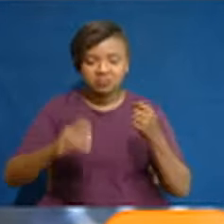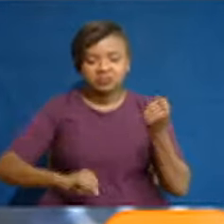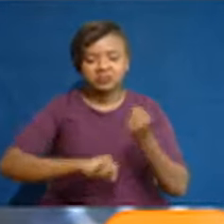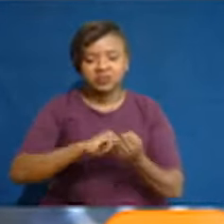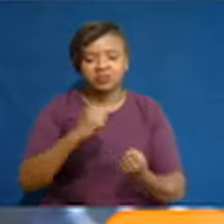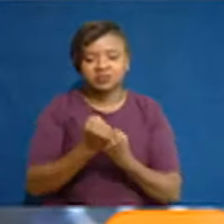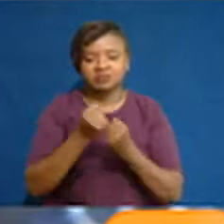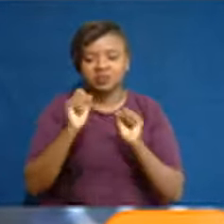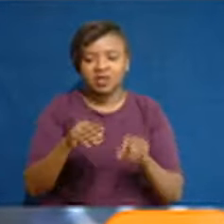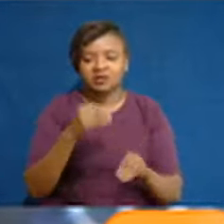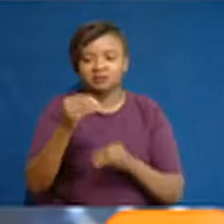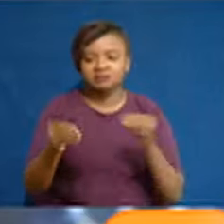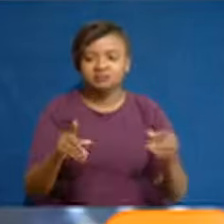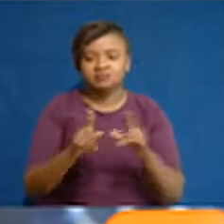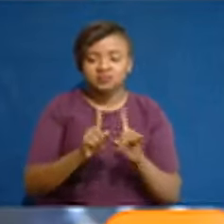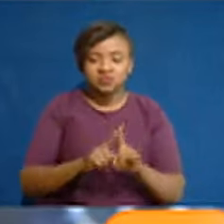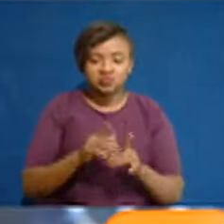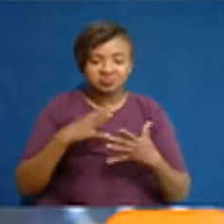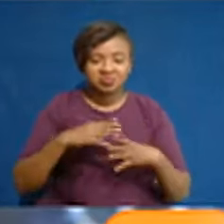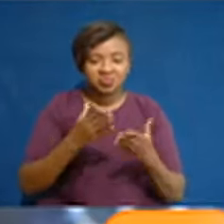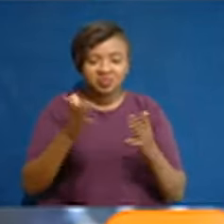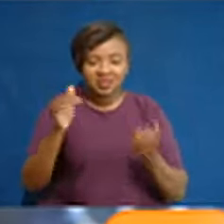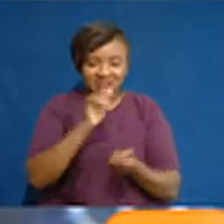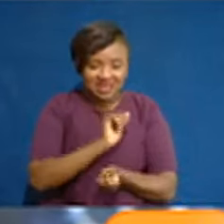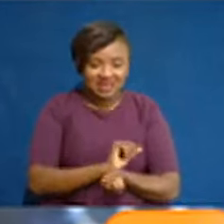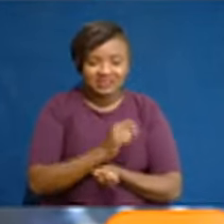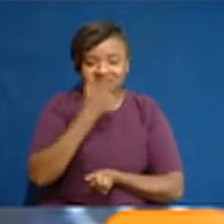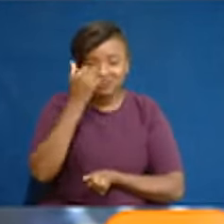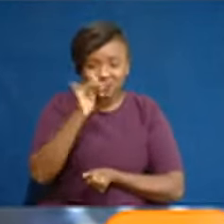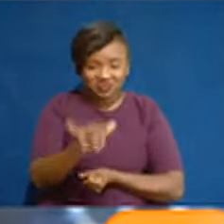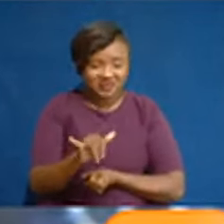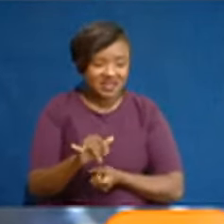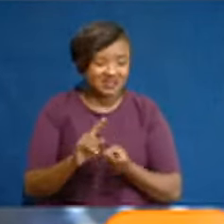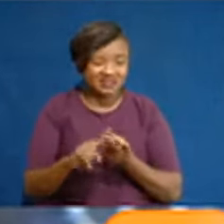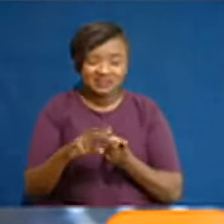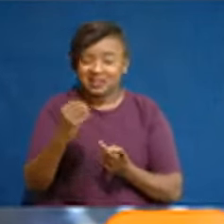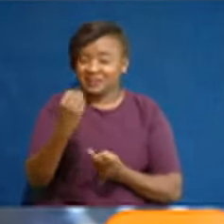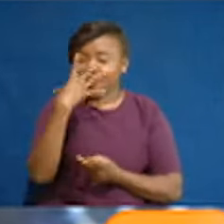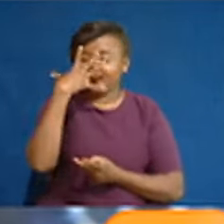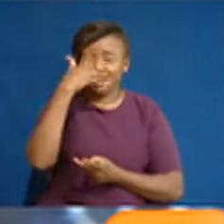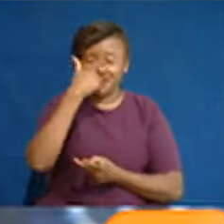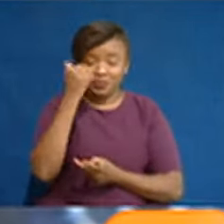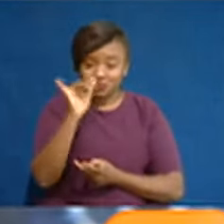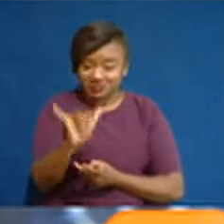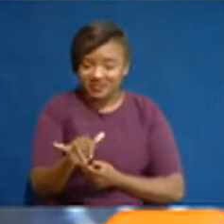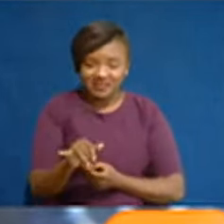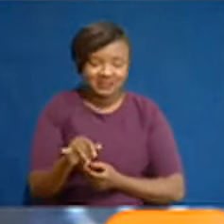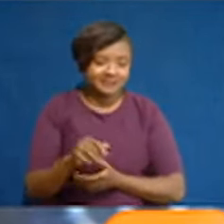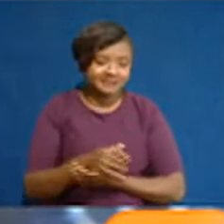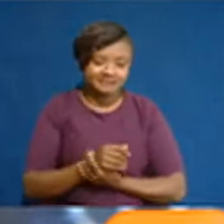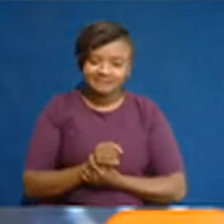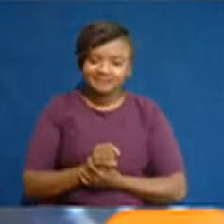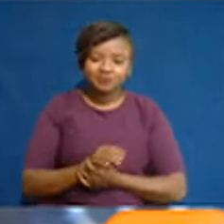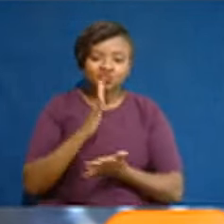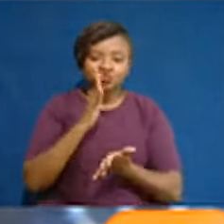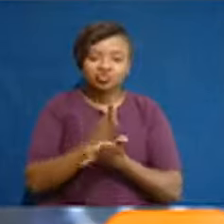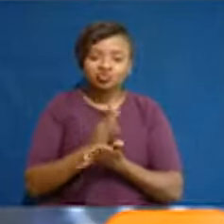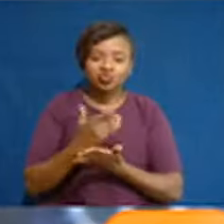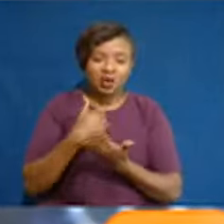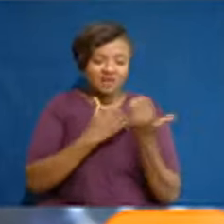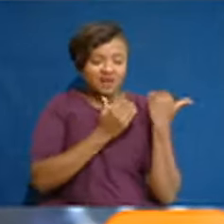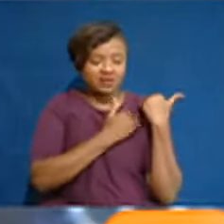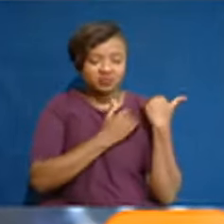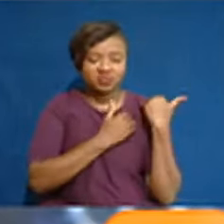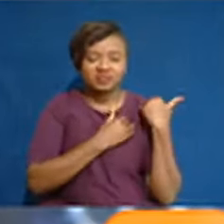it. And they are being arrested for it, and they are being tear gassed for it. And, so I think there has been a role that civil society has